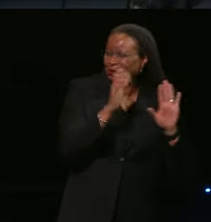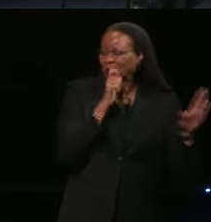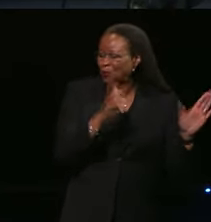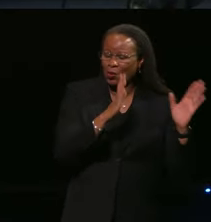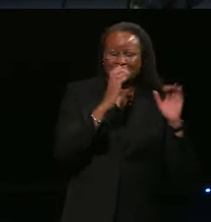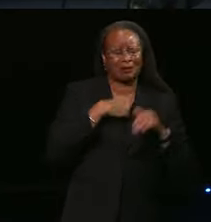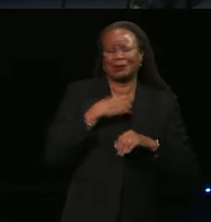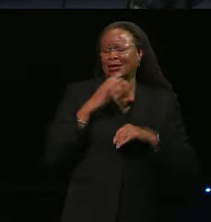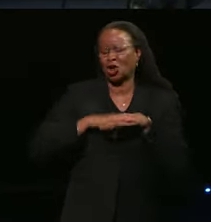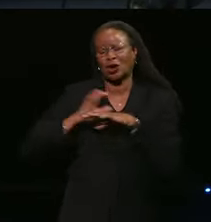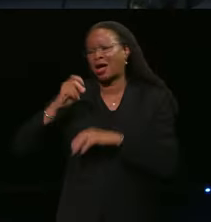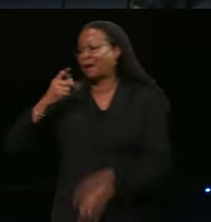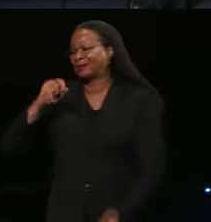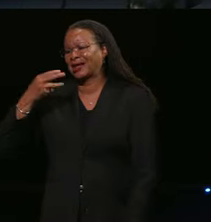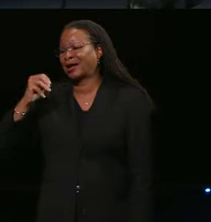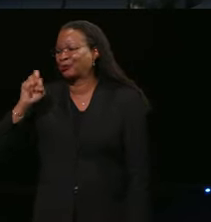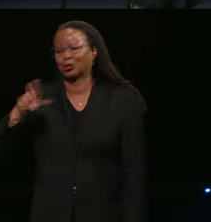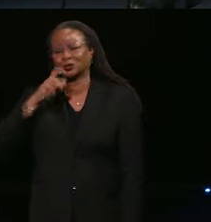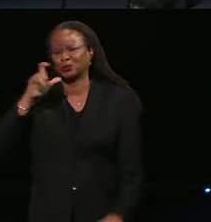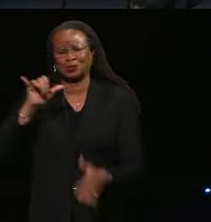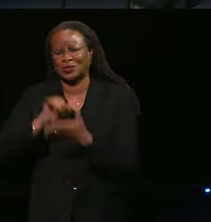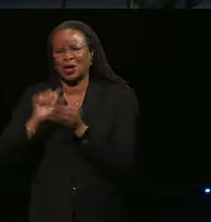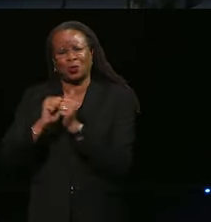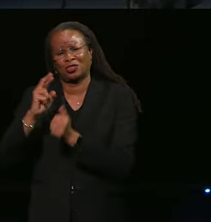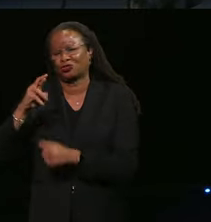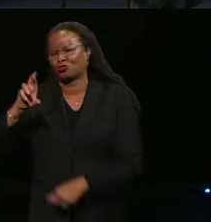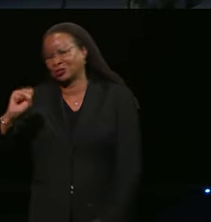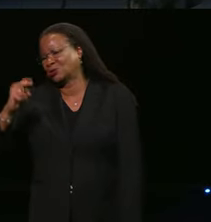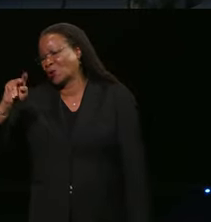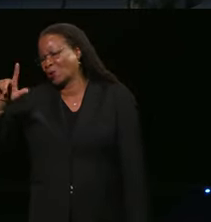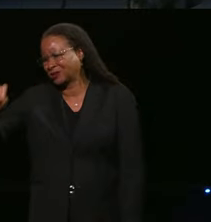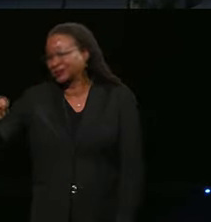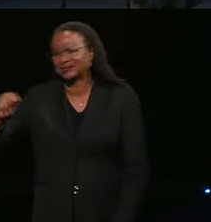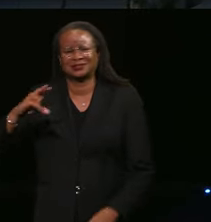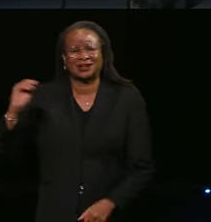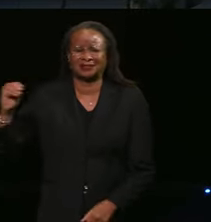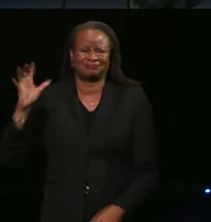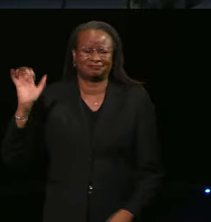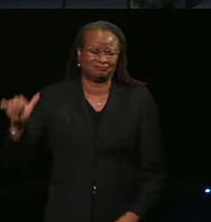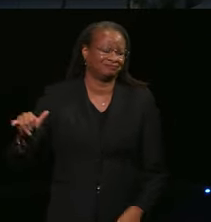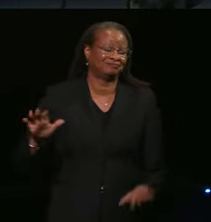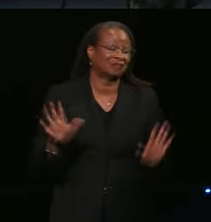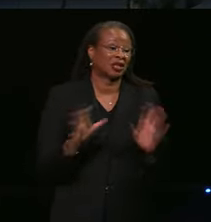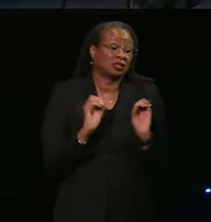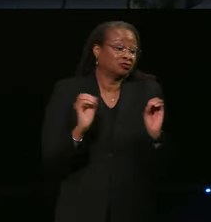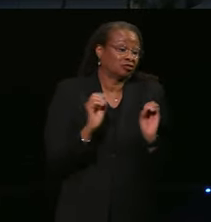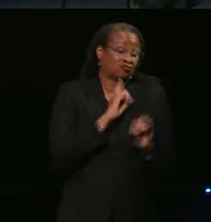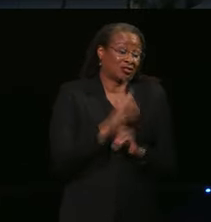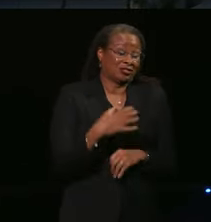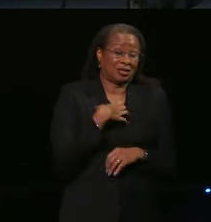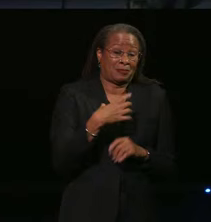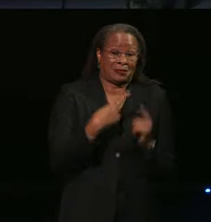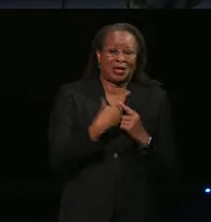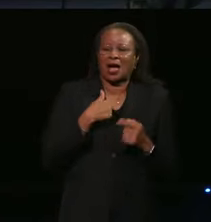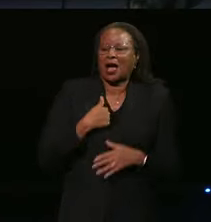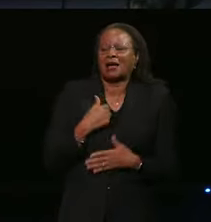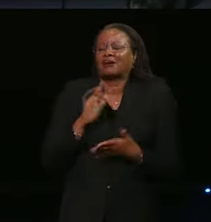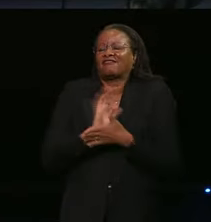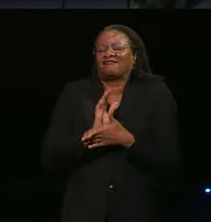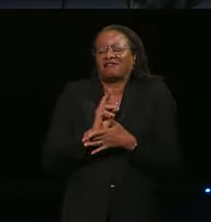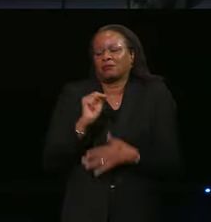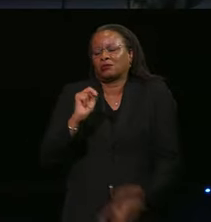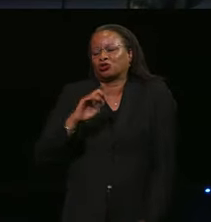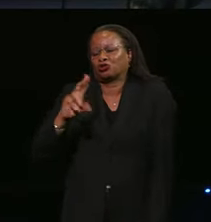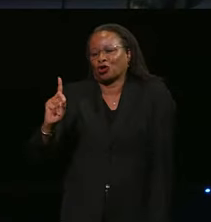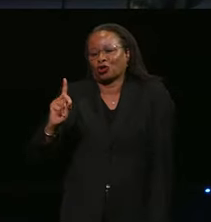don't complain on the Oppenheimer set. No, not at all. but there was nothing to complain about. Look, I'm a film nerd. I can